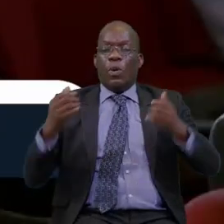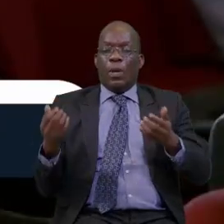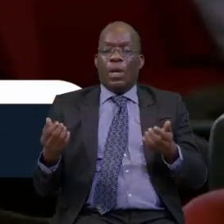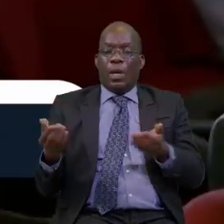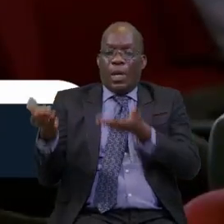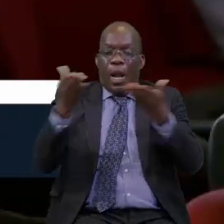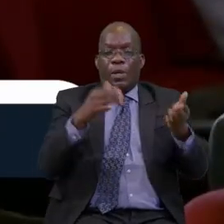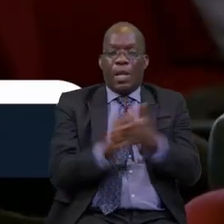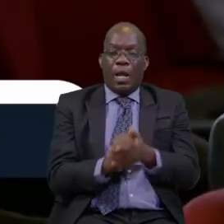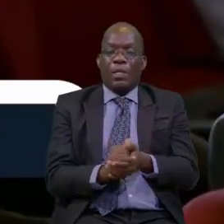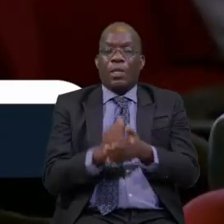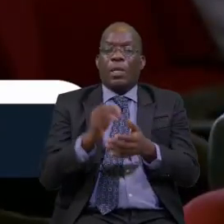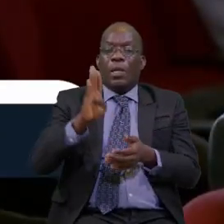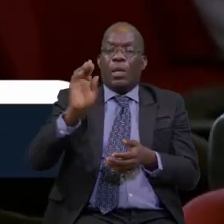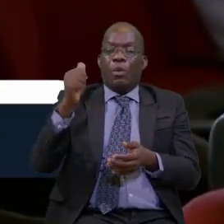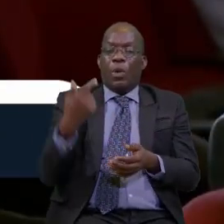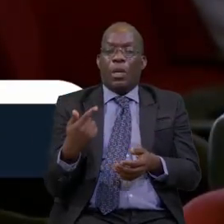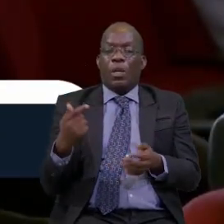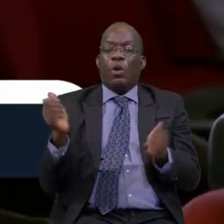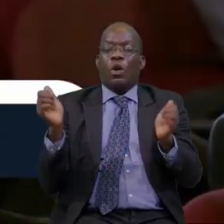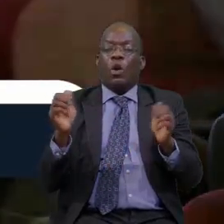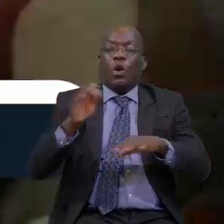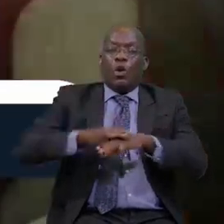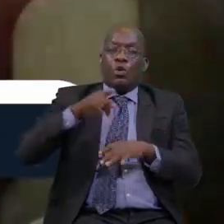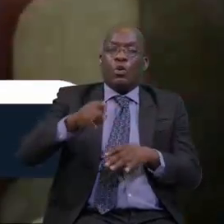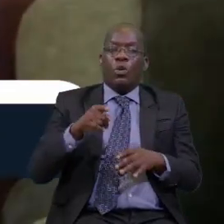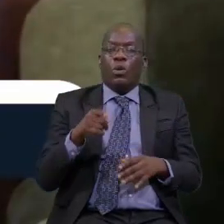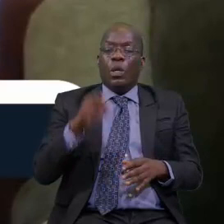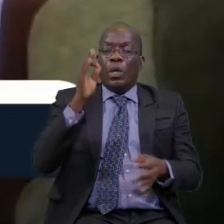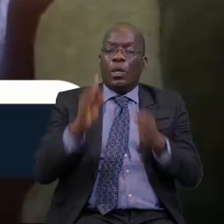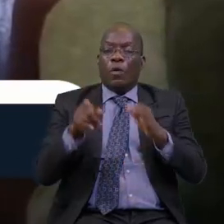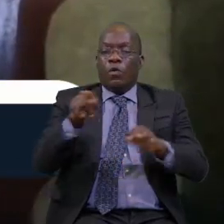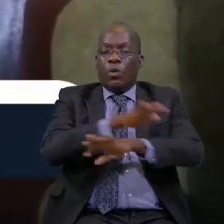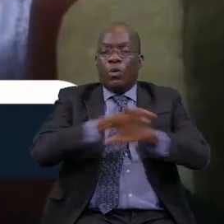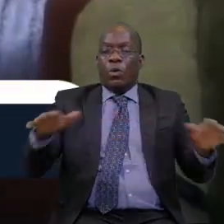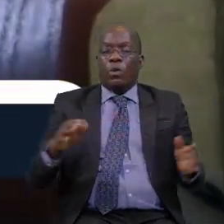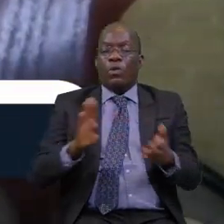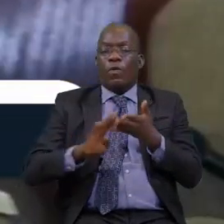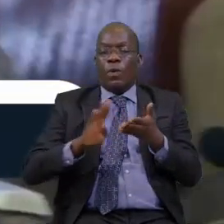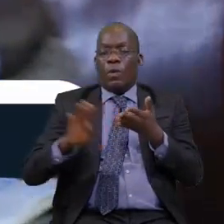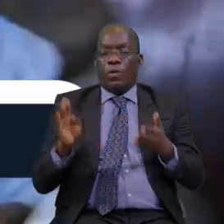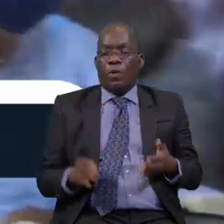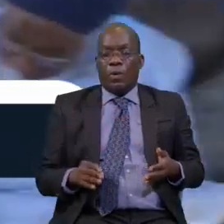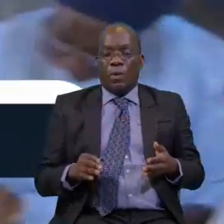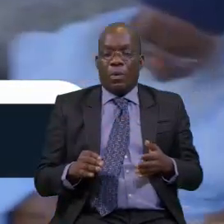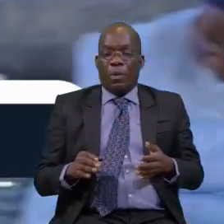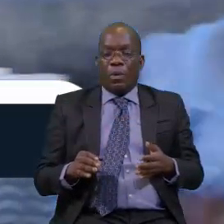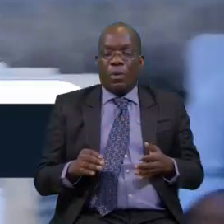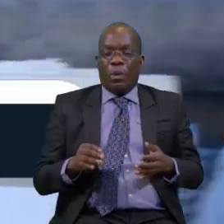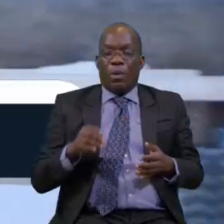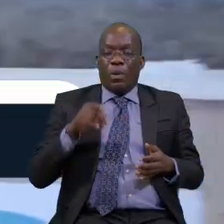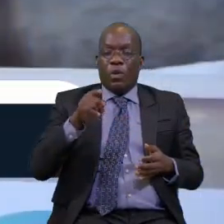of pebbles at your back. If ye do not forgive, you'll be increasing